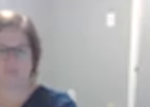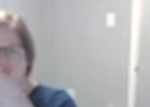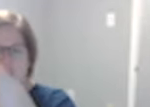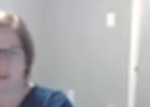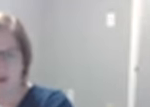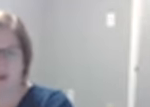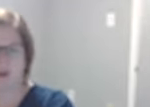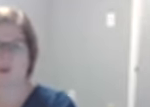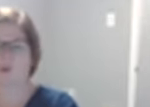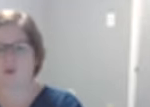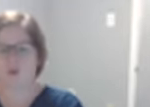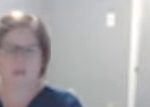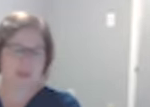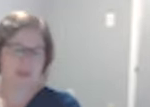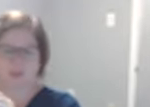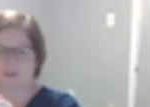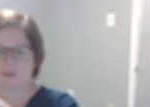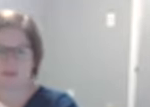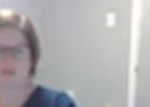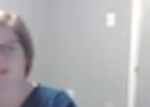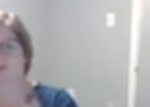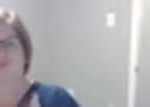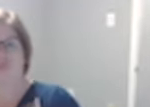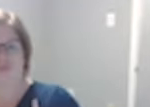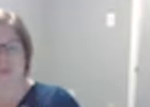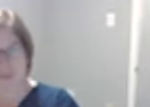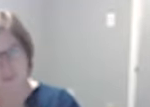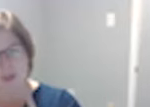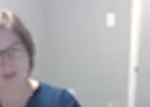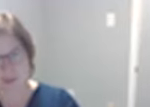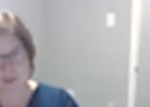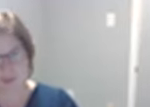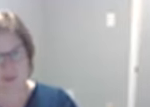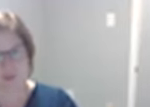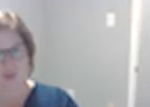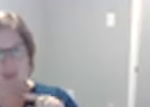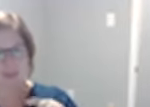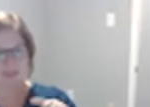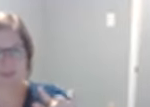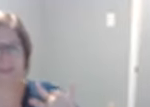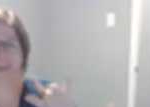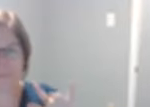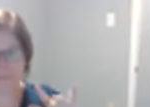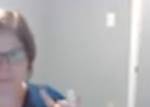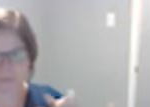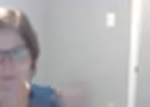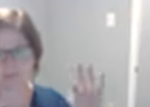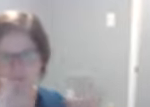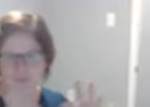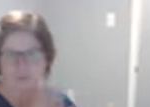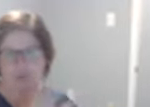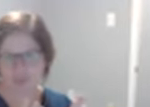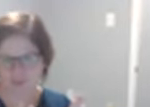of groundbreaking the scientific thing, but you cannot do that with the skipping this. So that's my